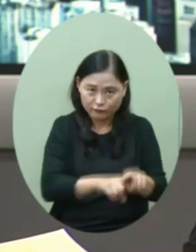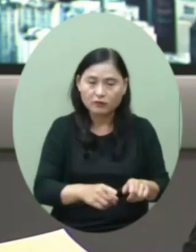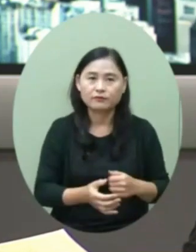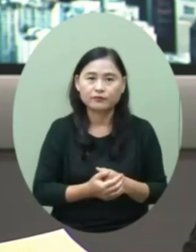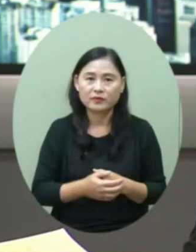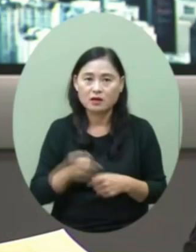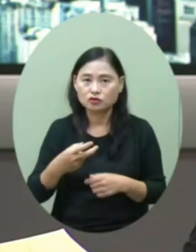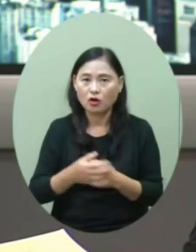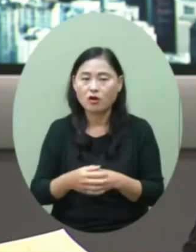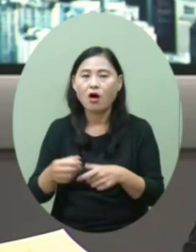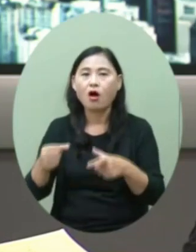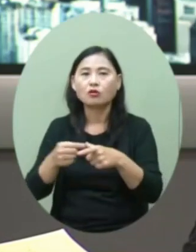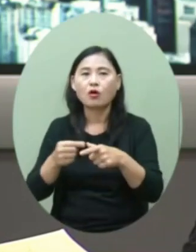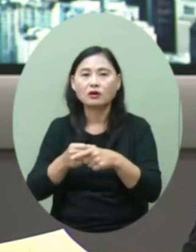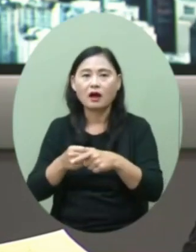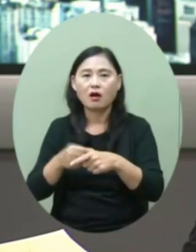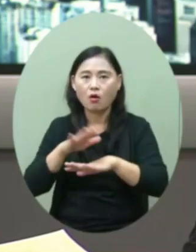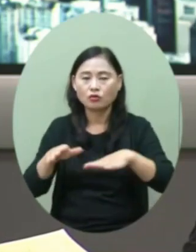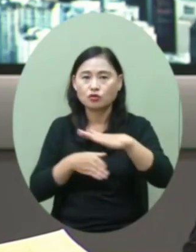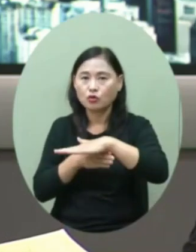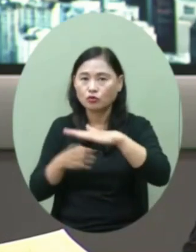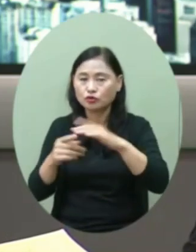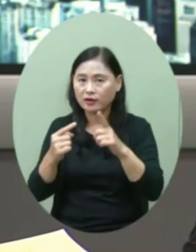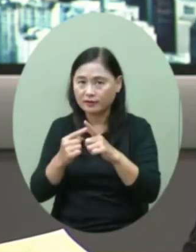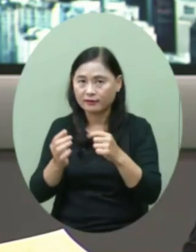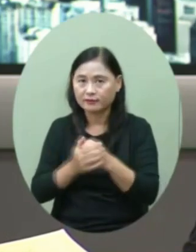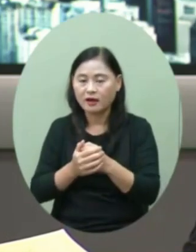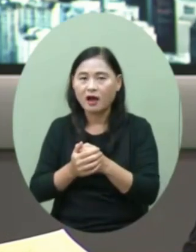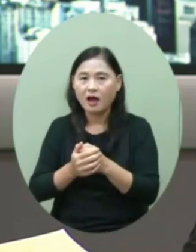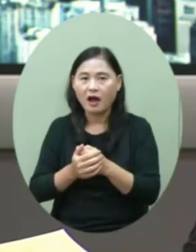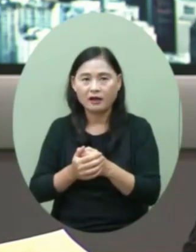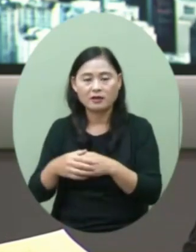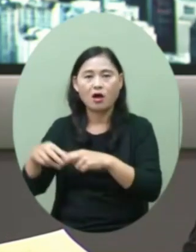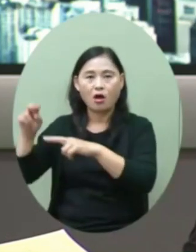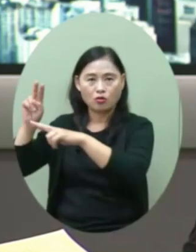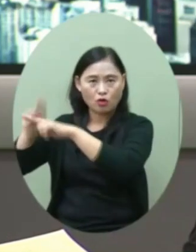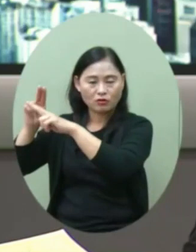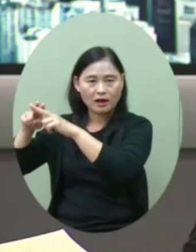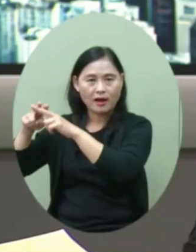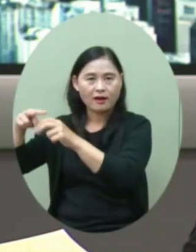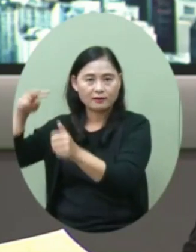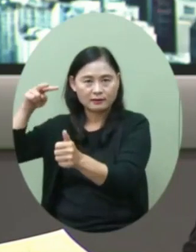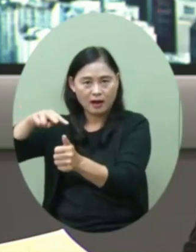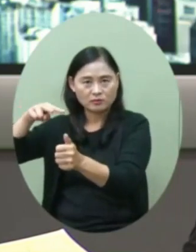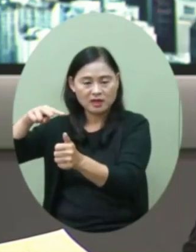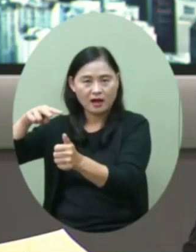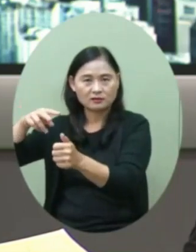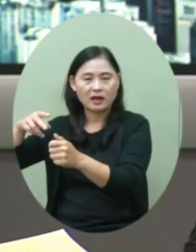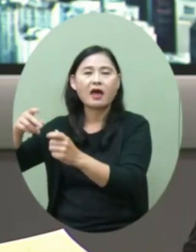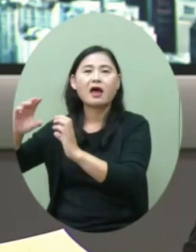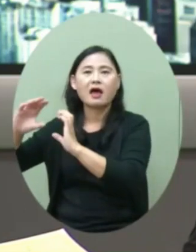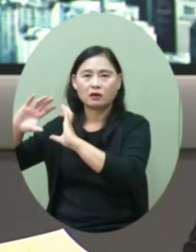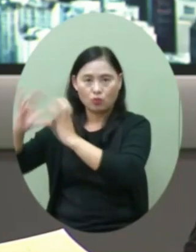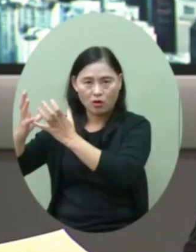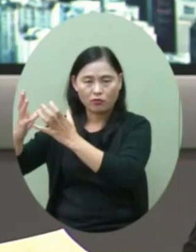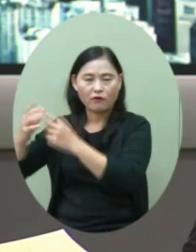Kong SAR as well as national laws. And then the staff of the office shall be subject to the supervision of the national